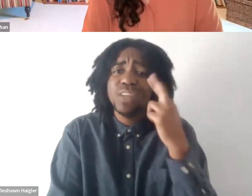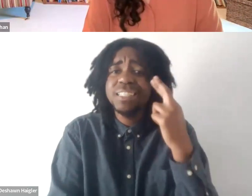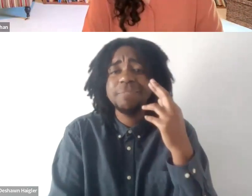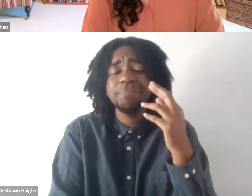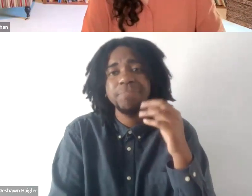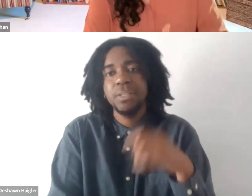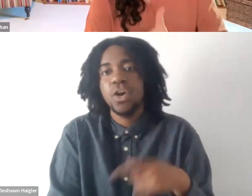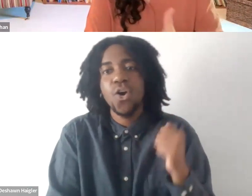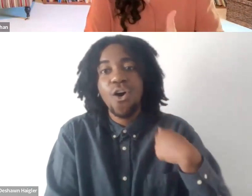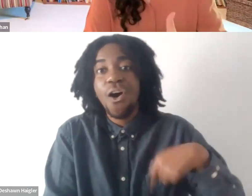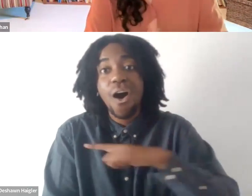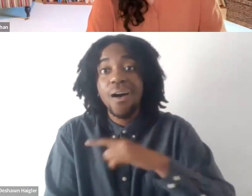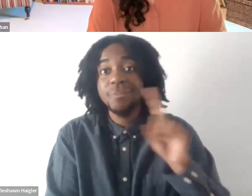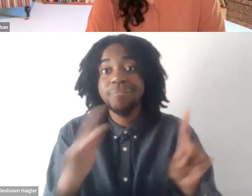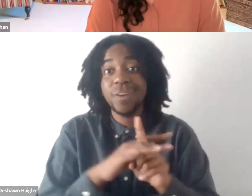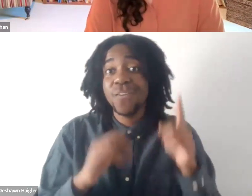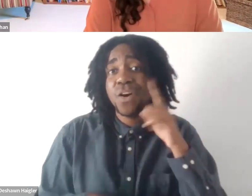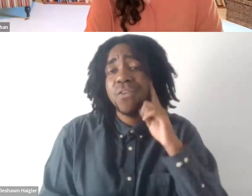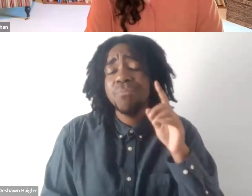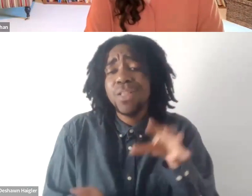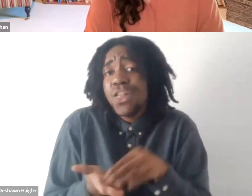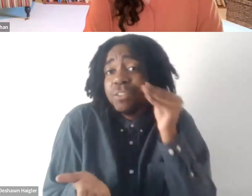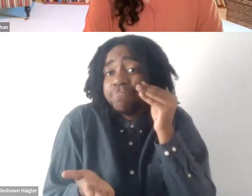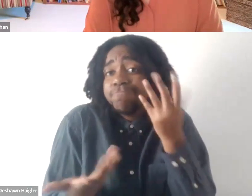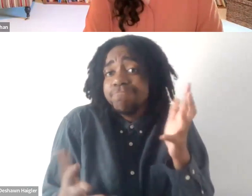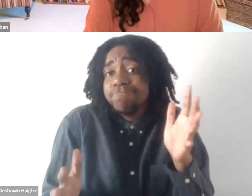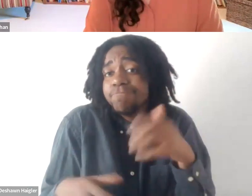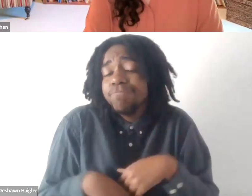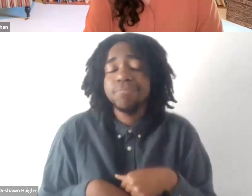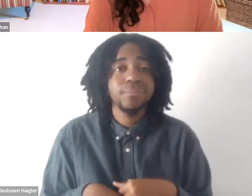or be, you know, find yourself in a book some way.